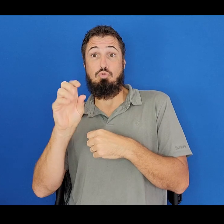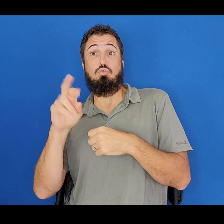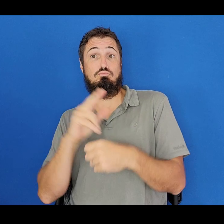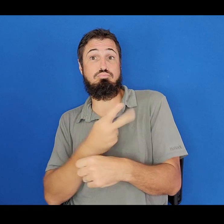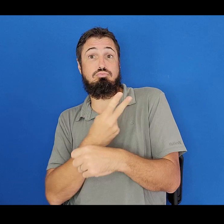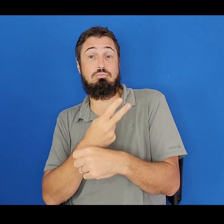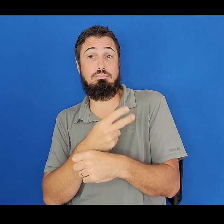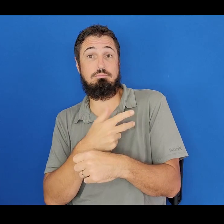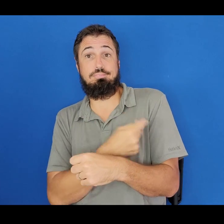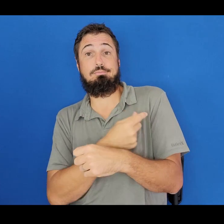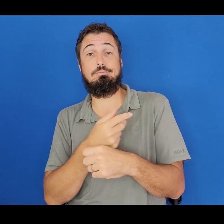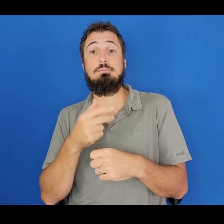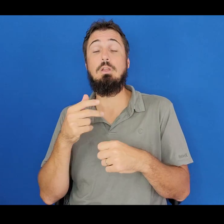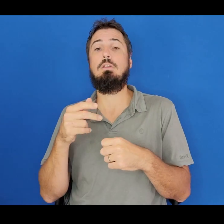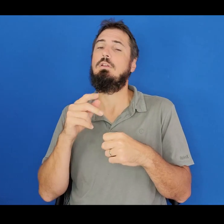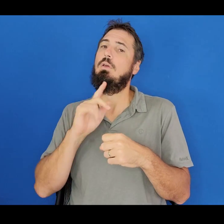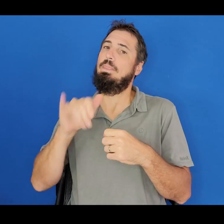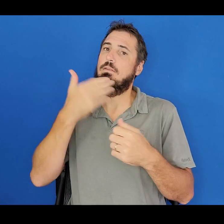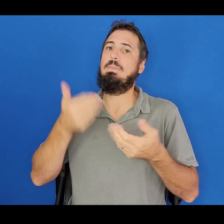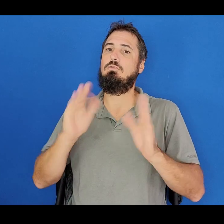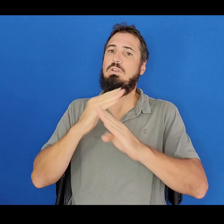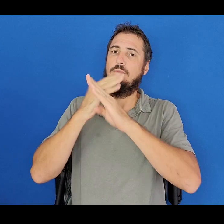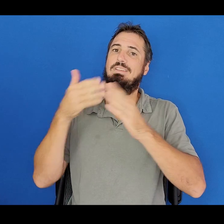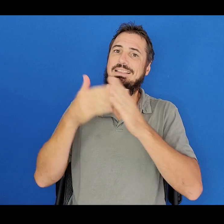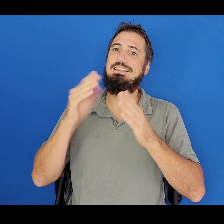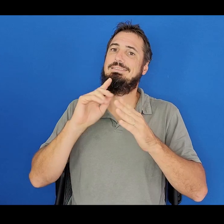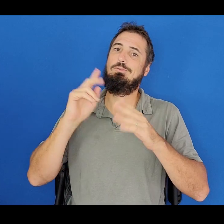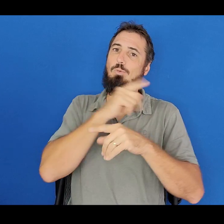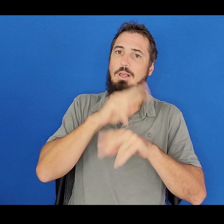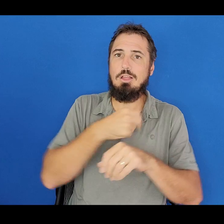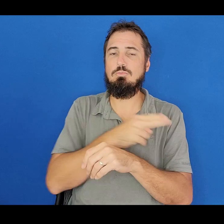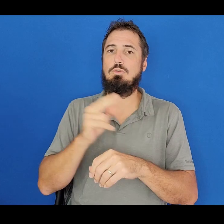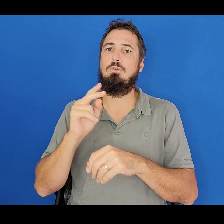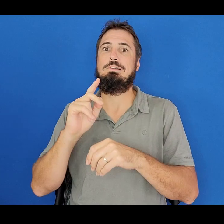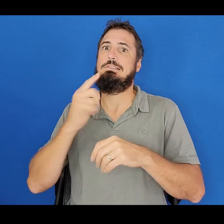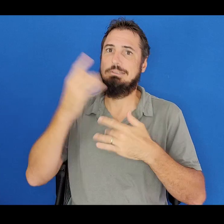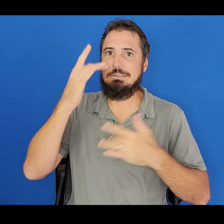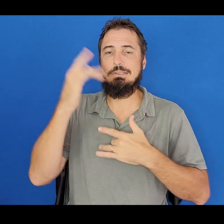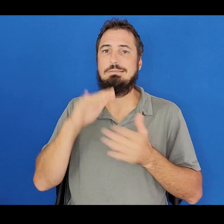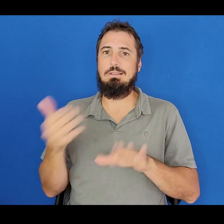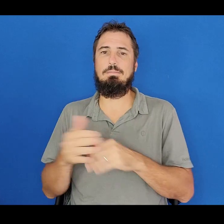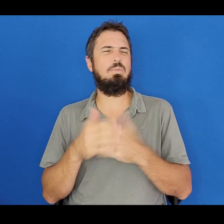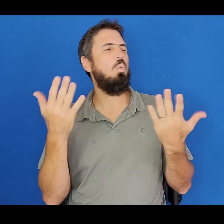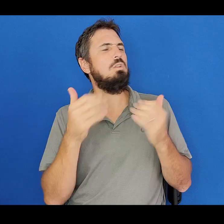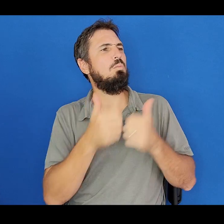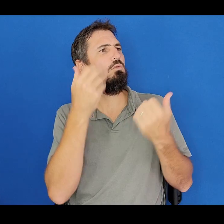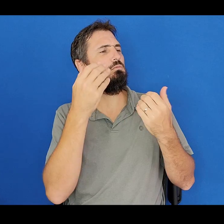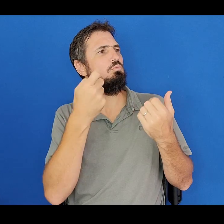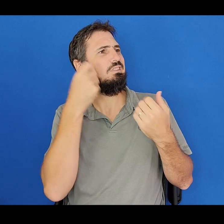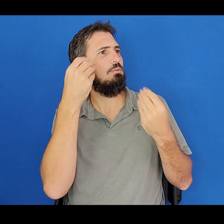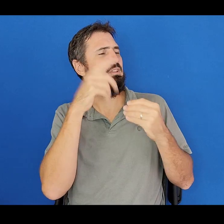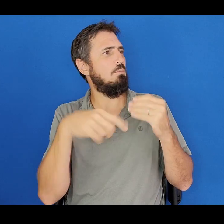avoid severe illness, hospitalization, and death. What is the latest on booster eligibility and